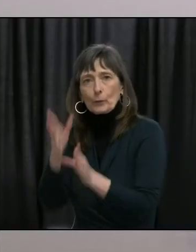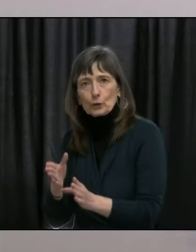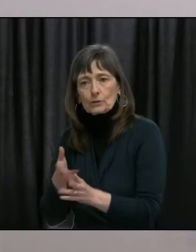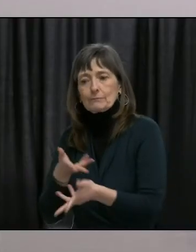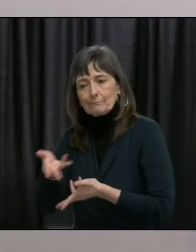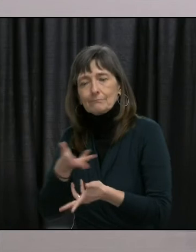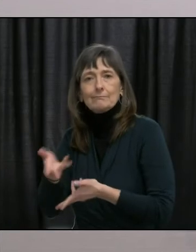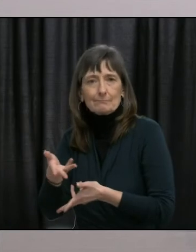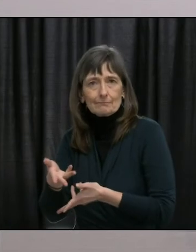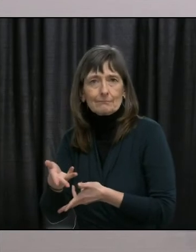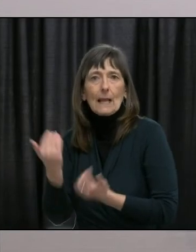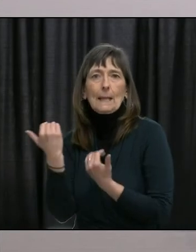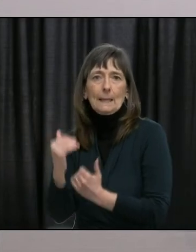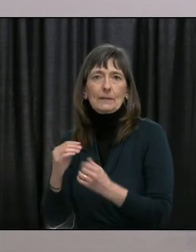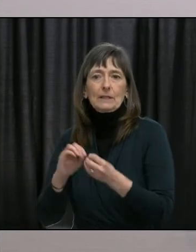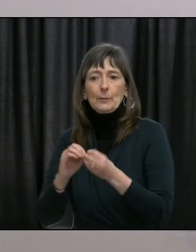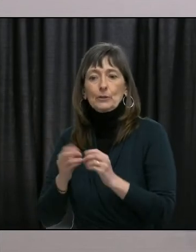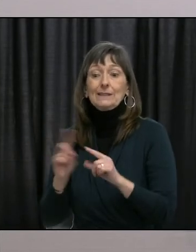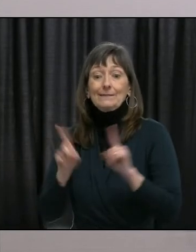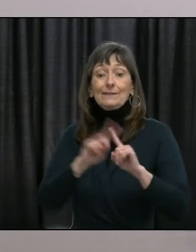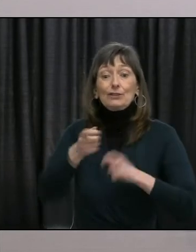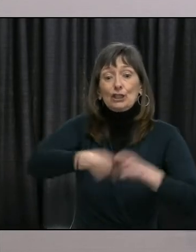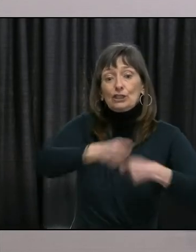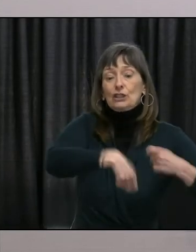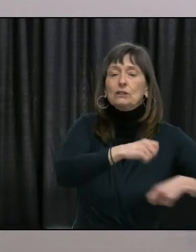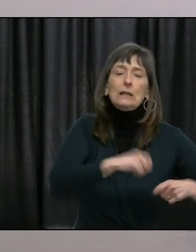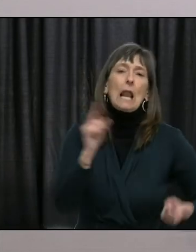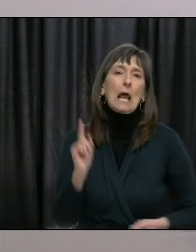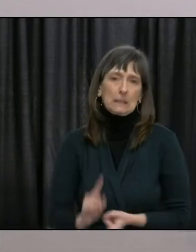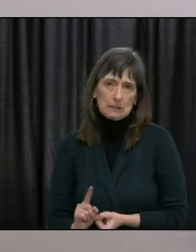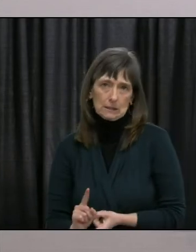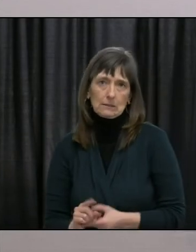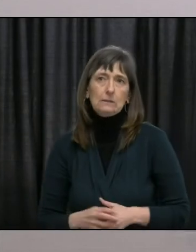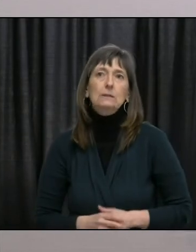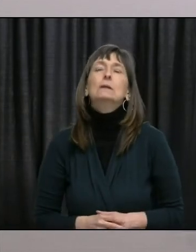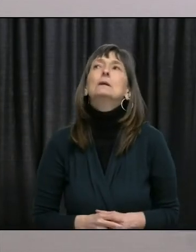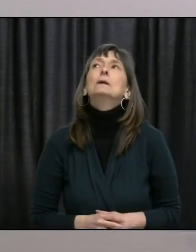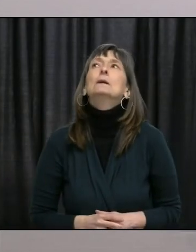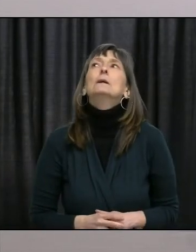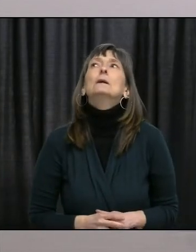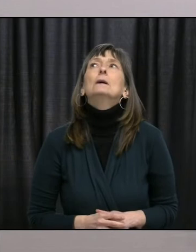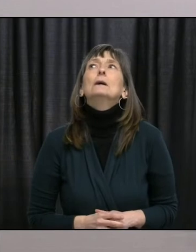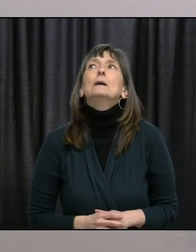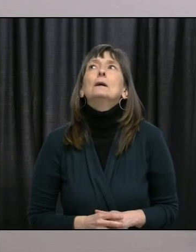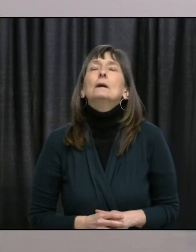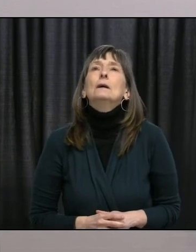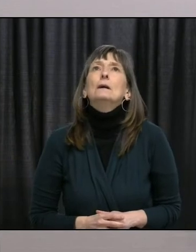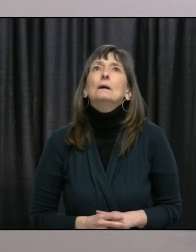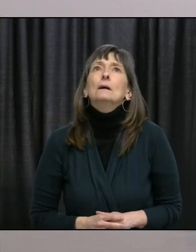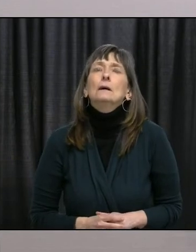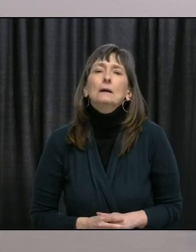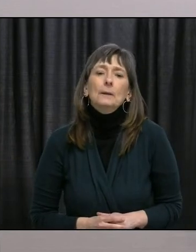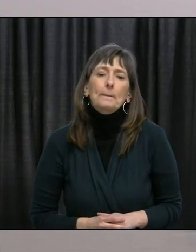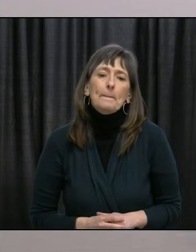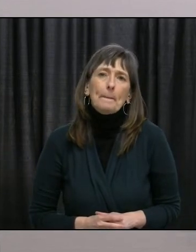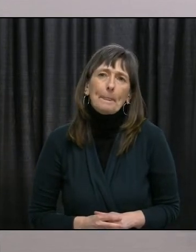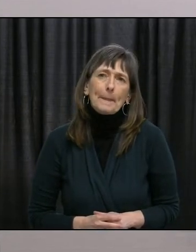Okay, thank you. And this is something that came through social media.